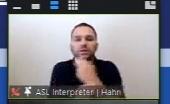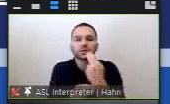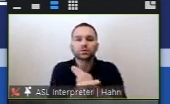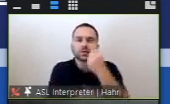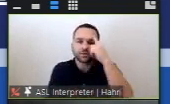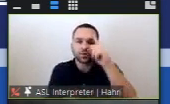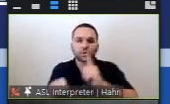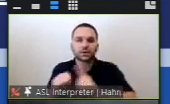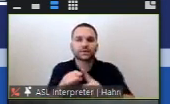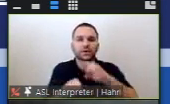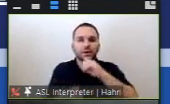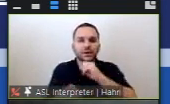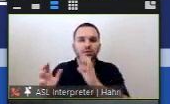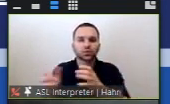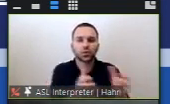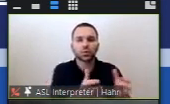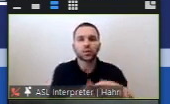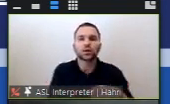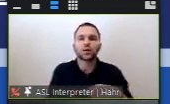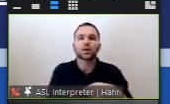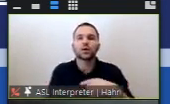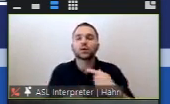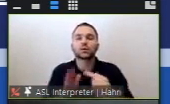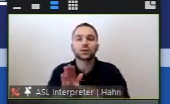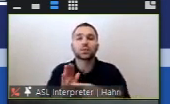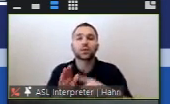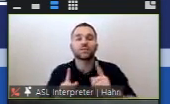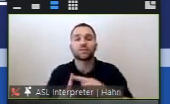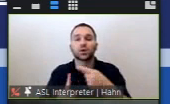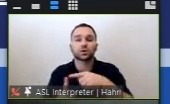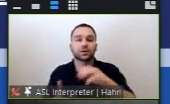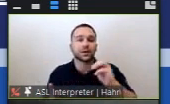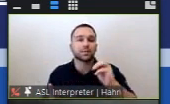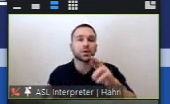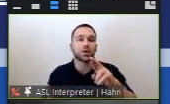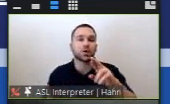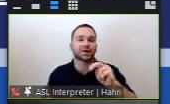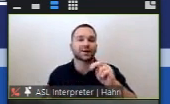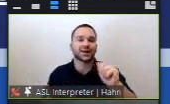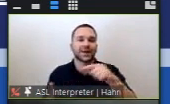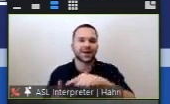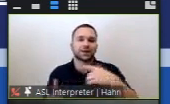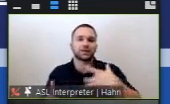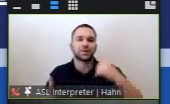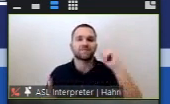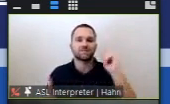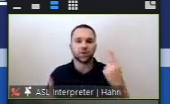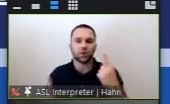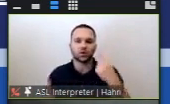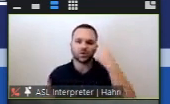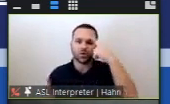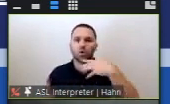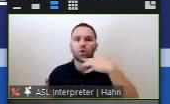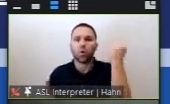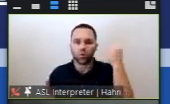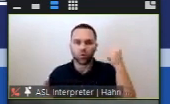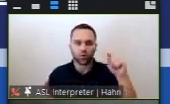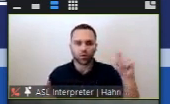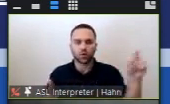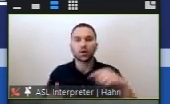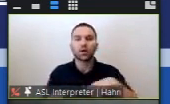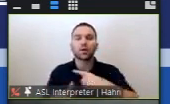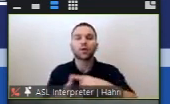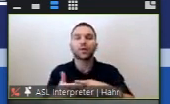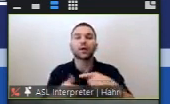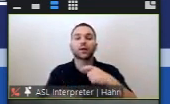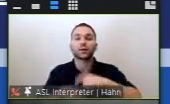rolled out were the mRNA vaccines. Those vaccines tended to be used first in our older population. And then as the